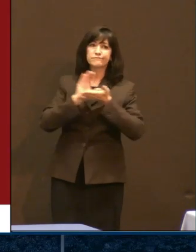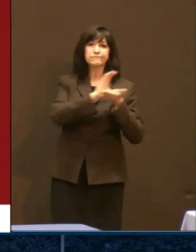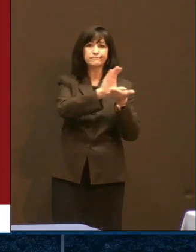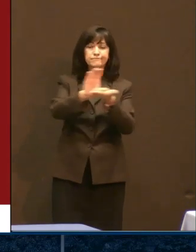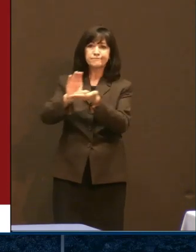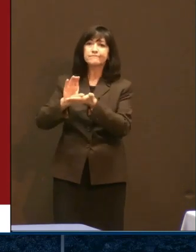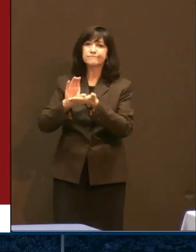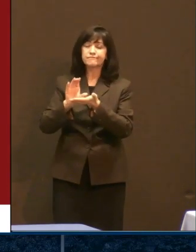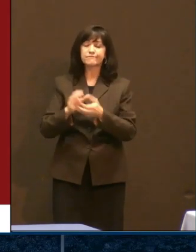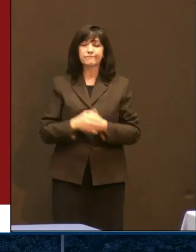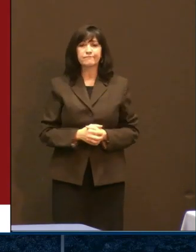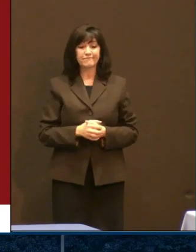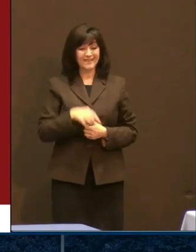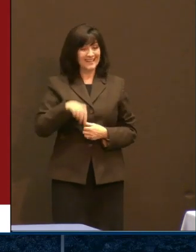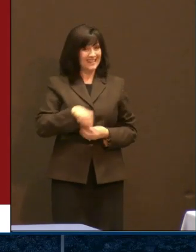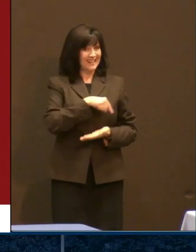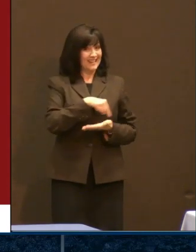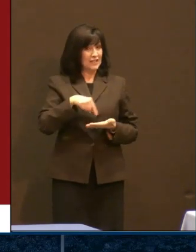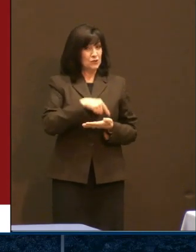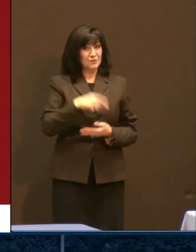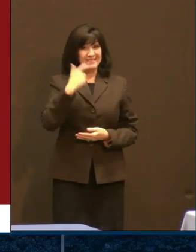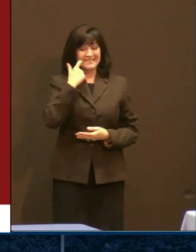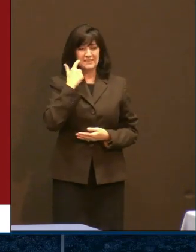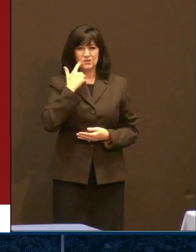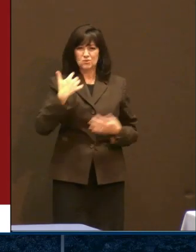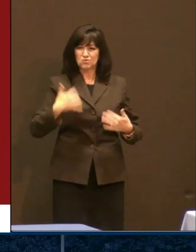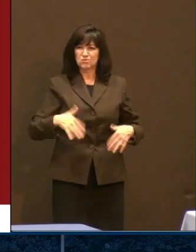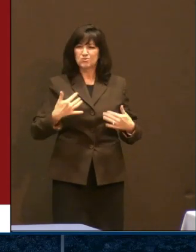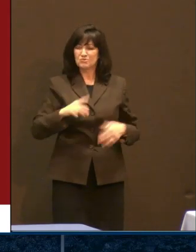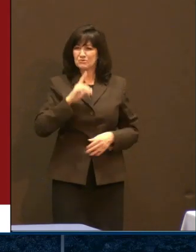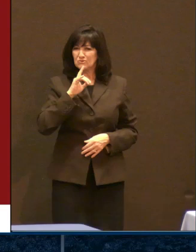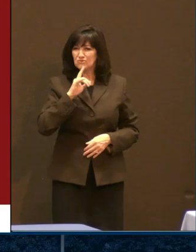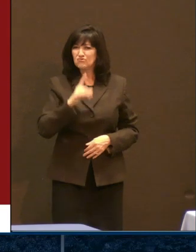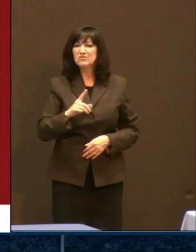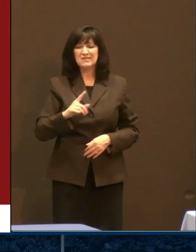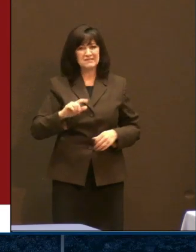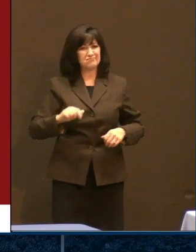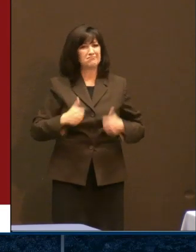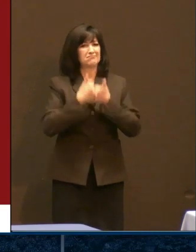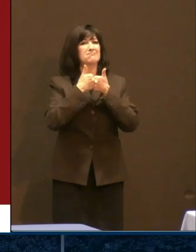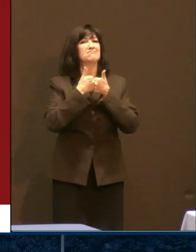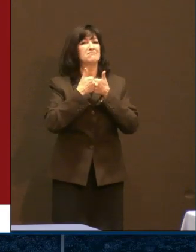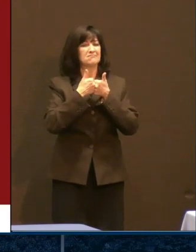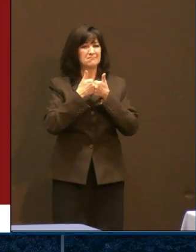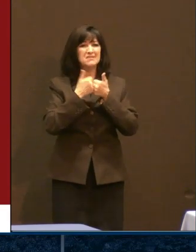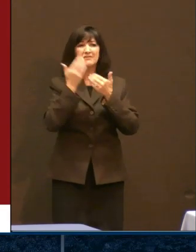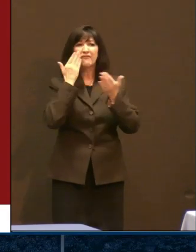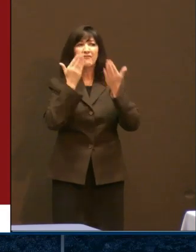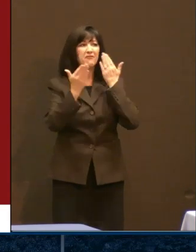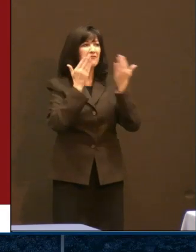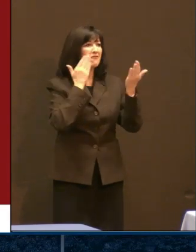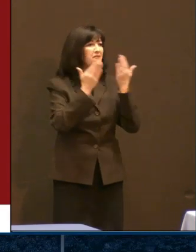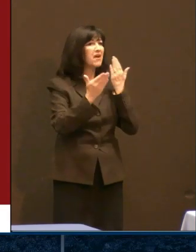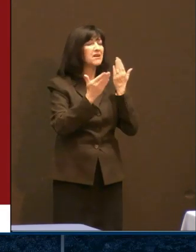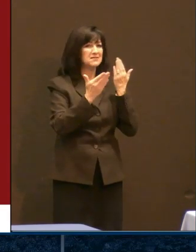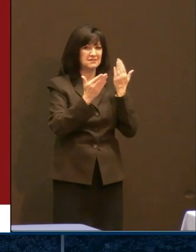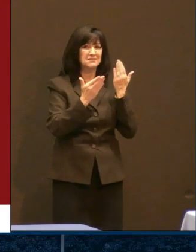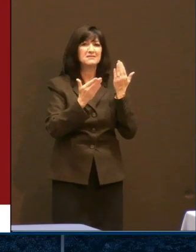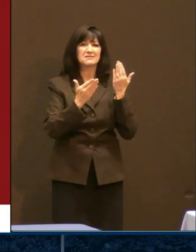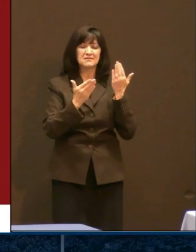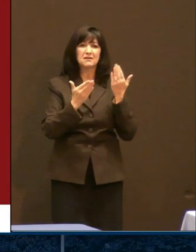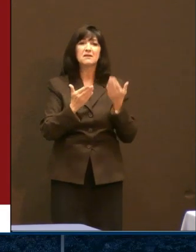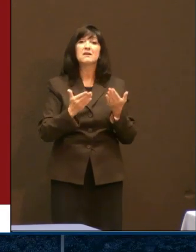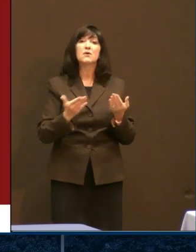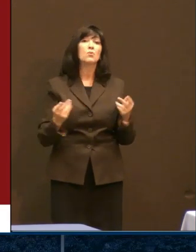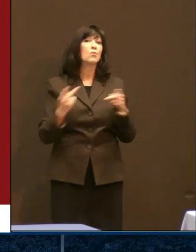and challenging week as we have really leaned into addressing the outbreak there among the poultry